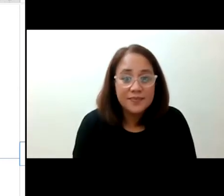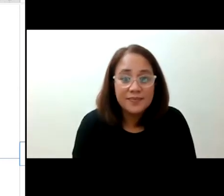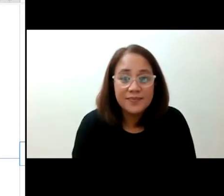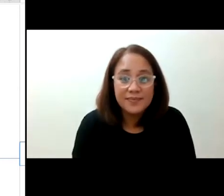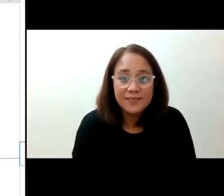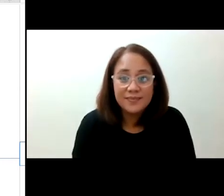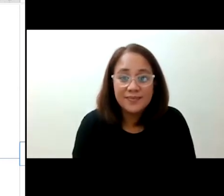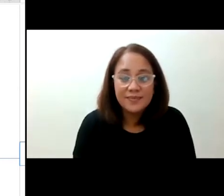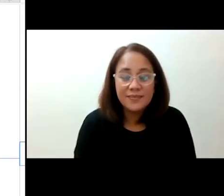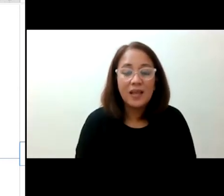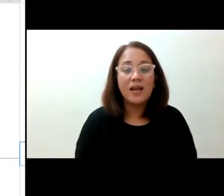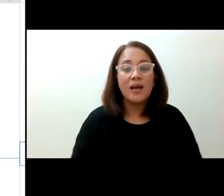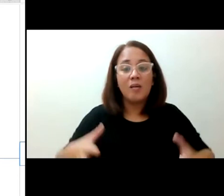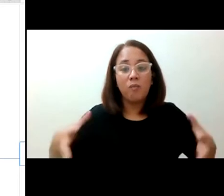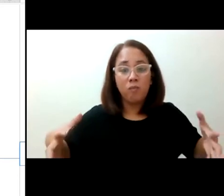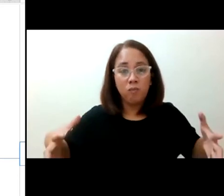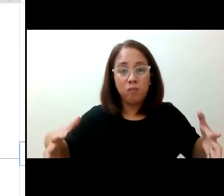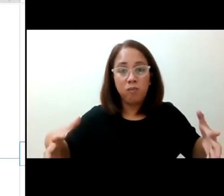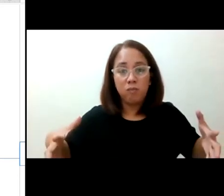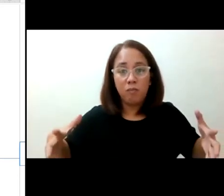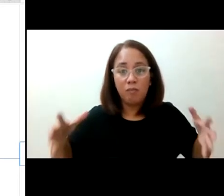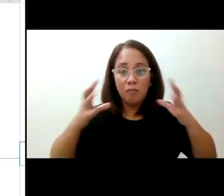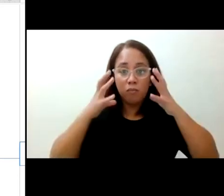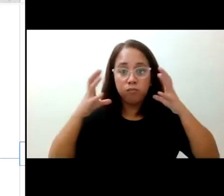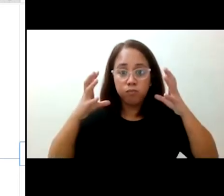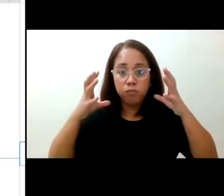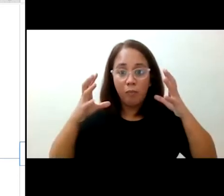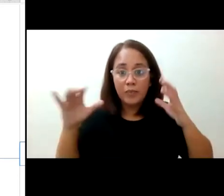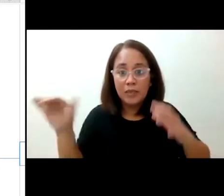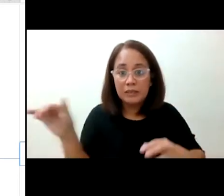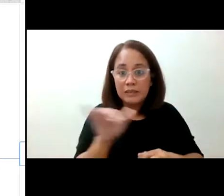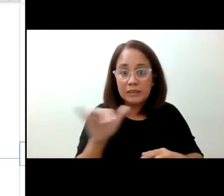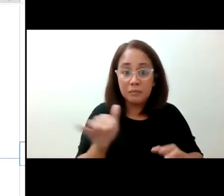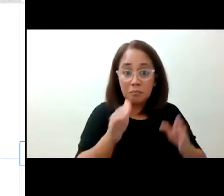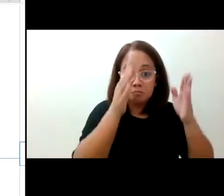Fat pretty much is the same for people or